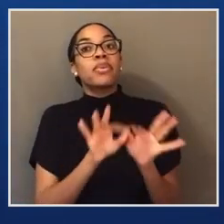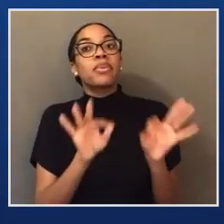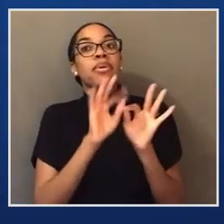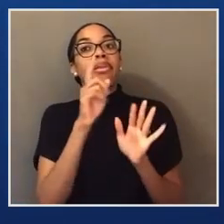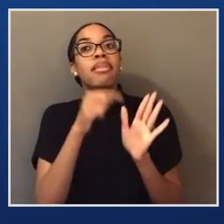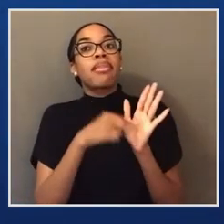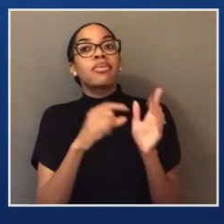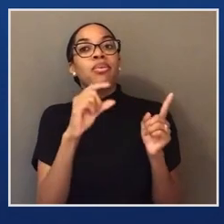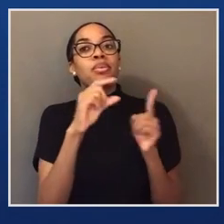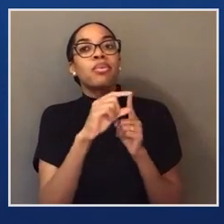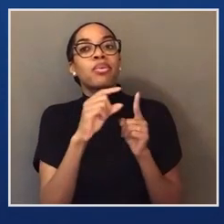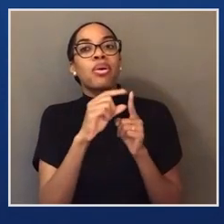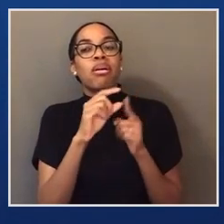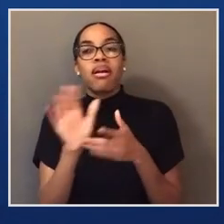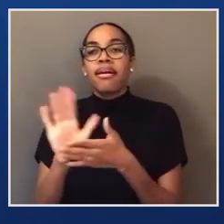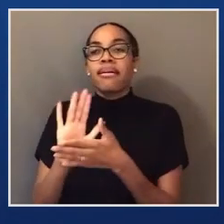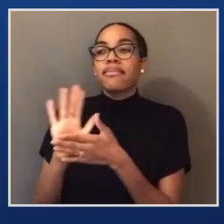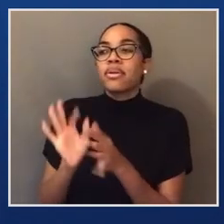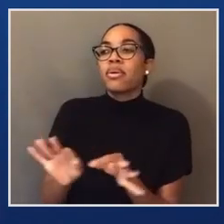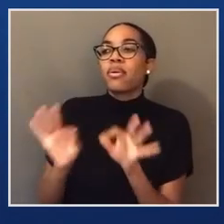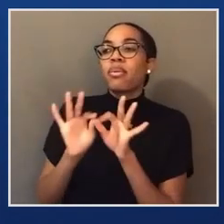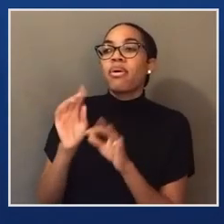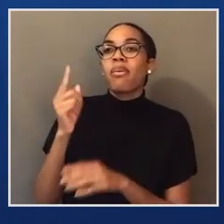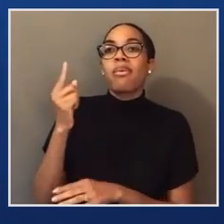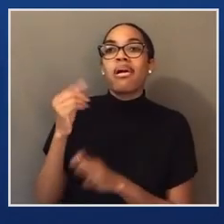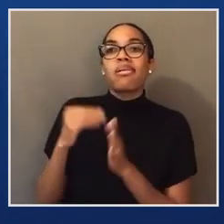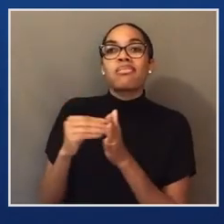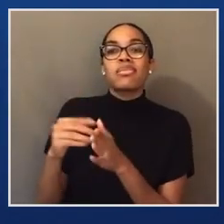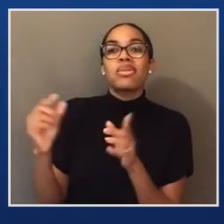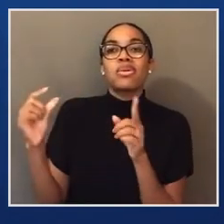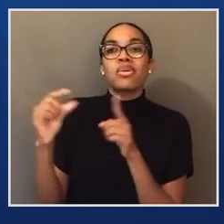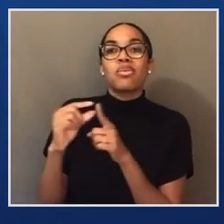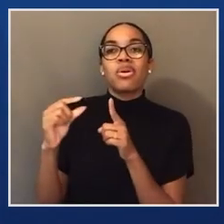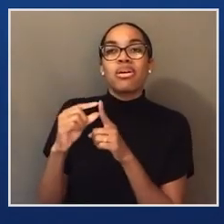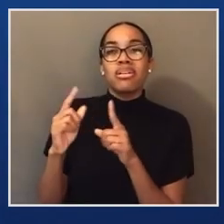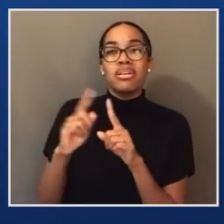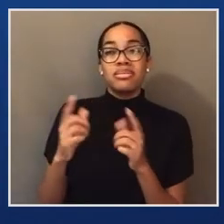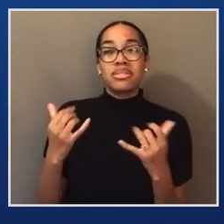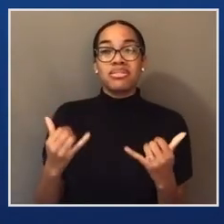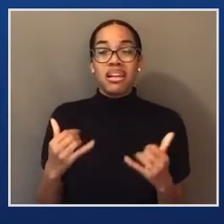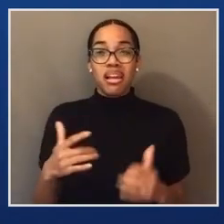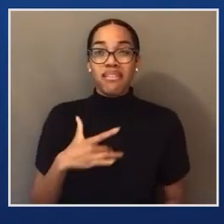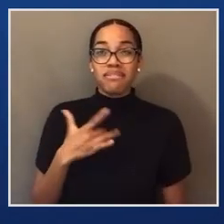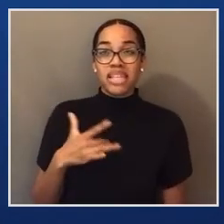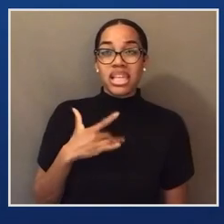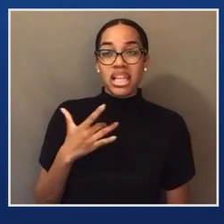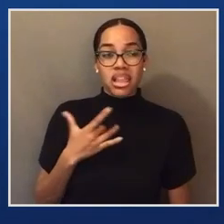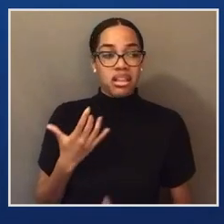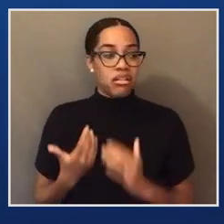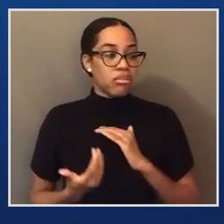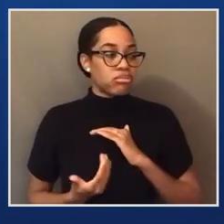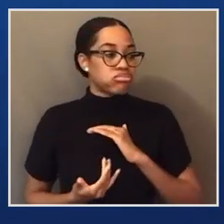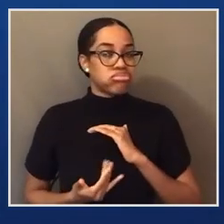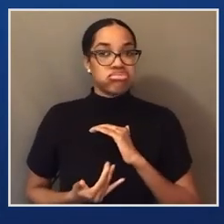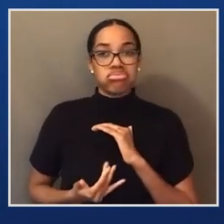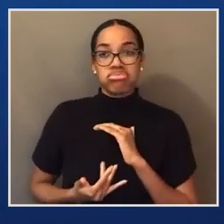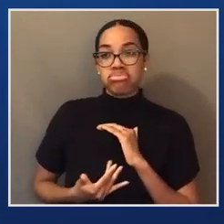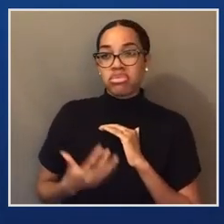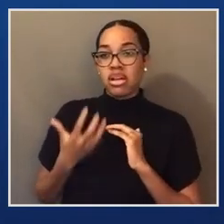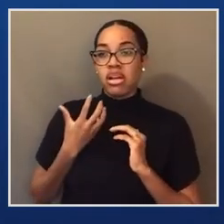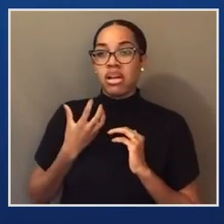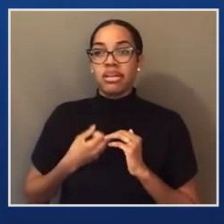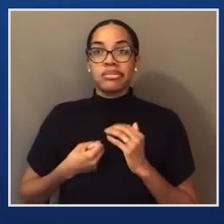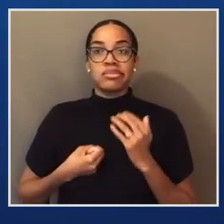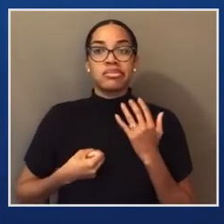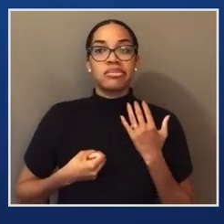million. But no amount of likes can heal up all this pain that I'm feeling. Maybe conceal it and hide in all these problems we deal with. I grew up on the principle to